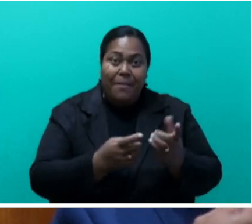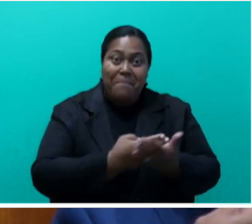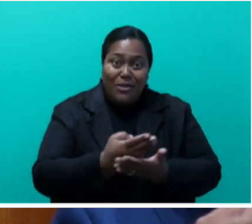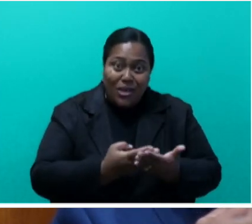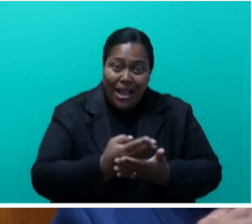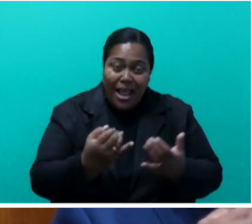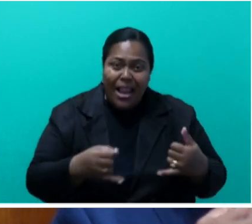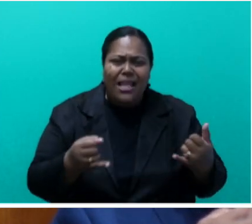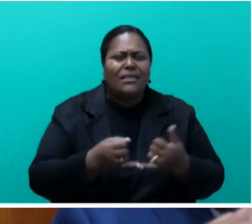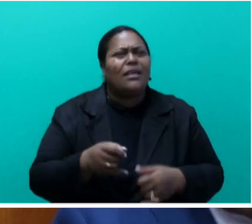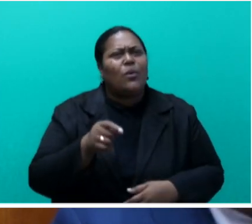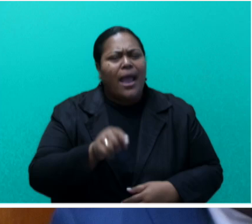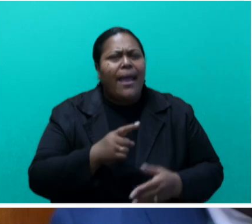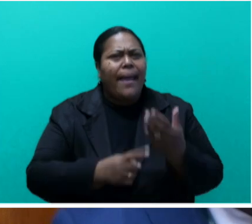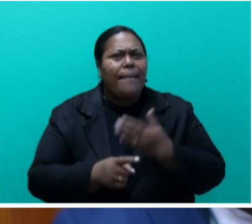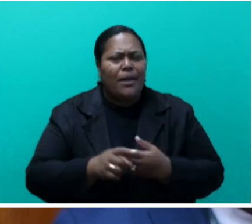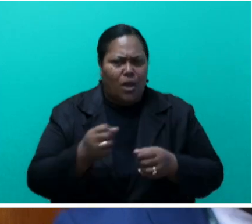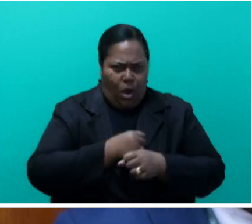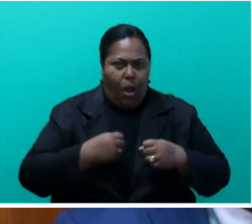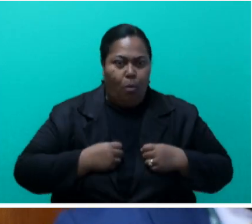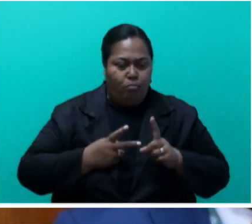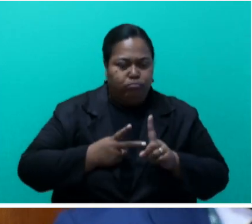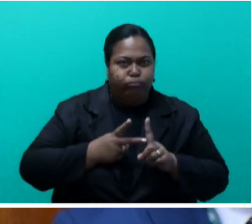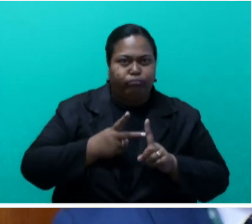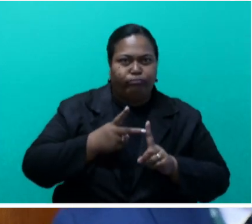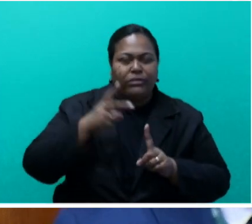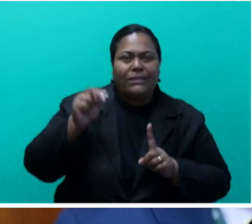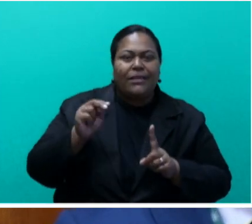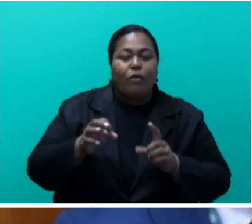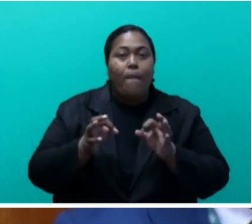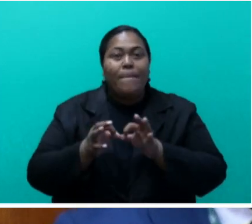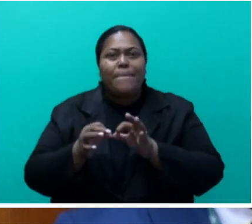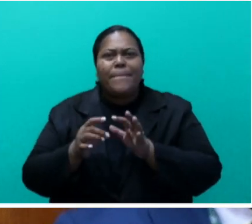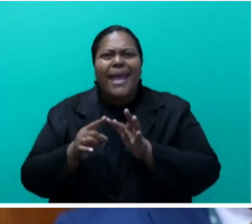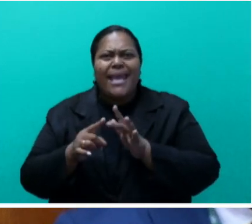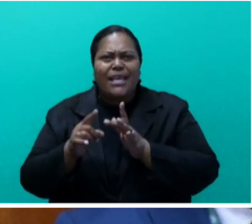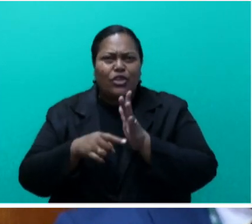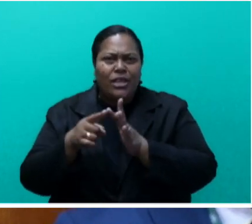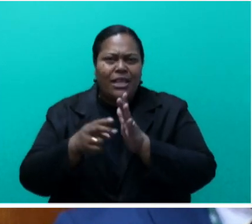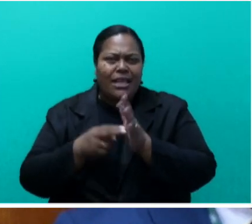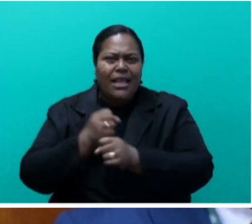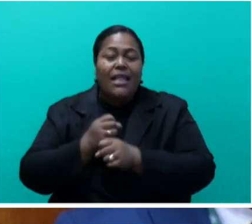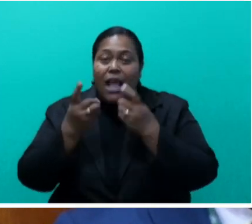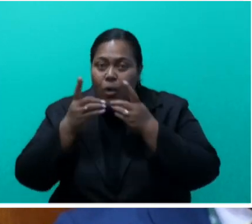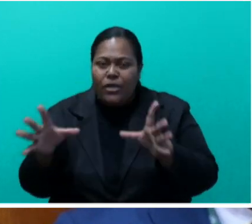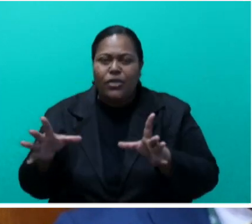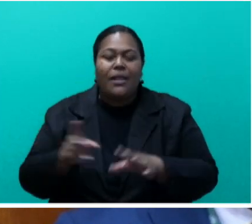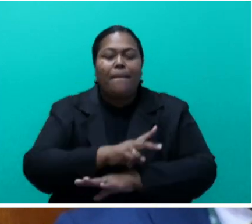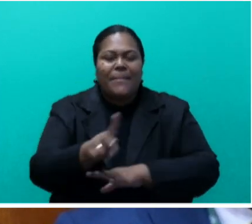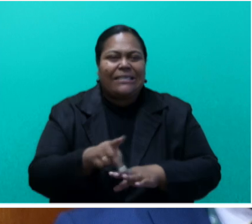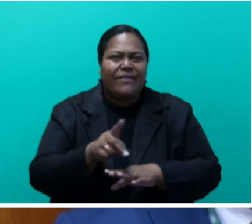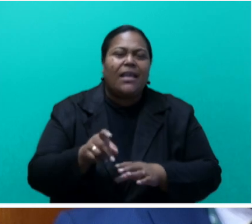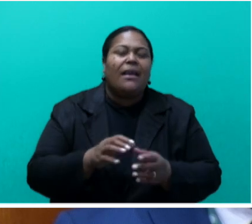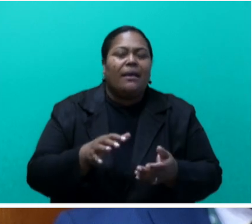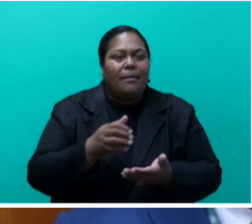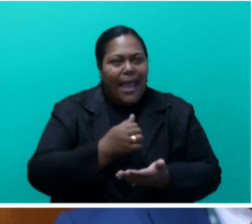for monitoring our progress of the Beijing Declaration and the Pacific Platform for Action. I will share with this